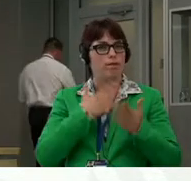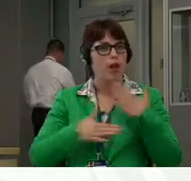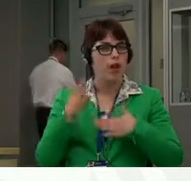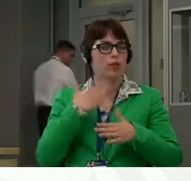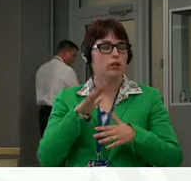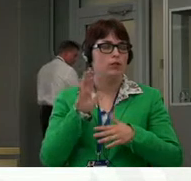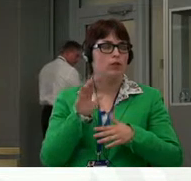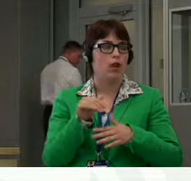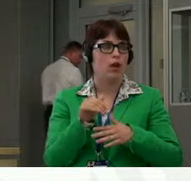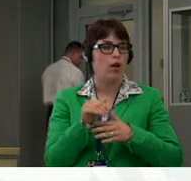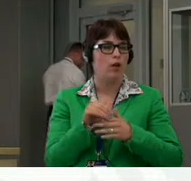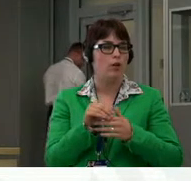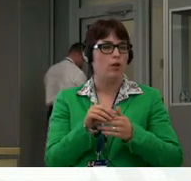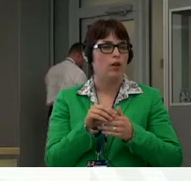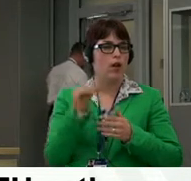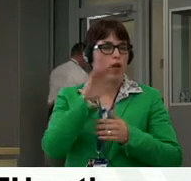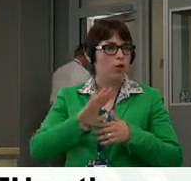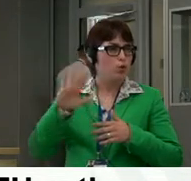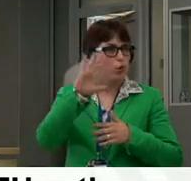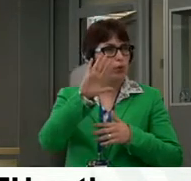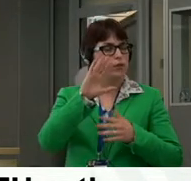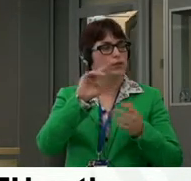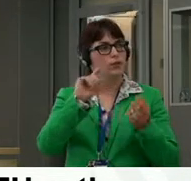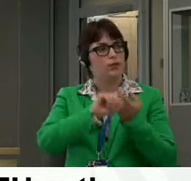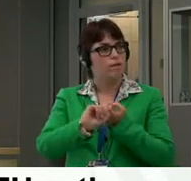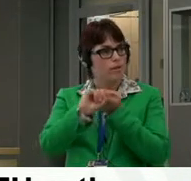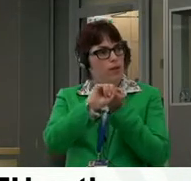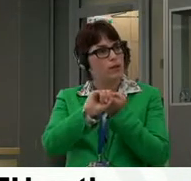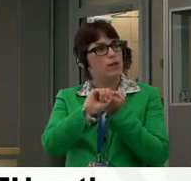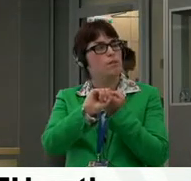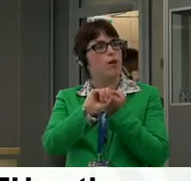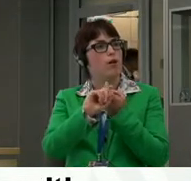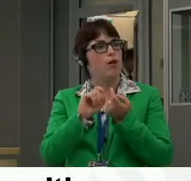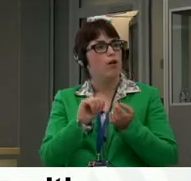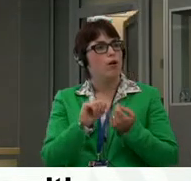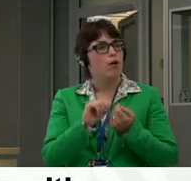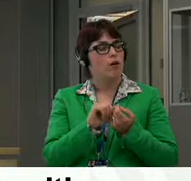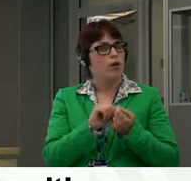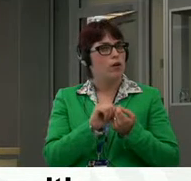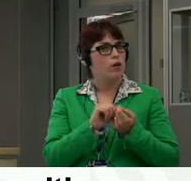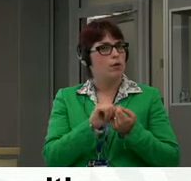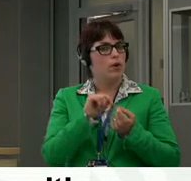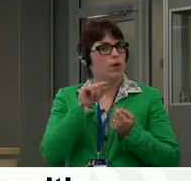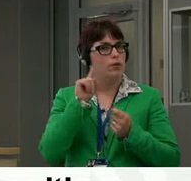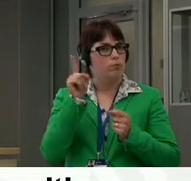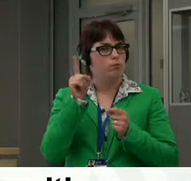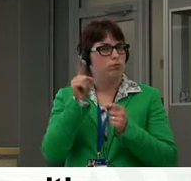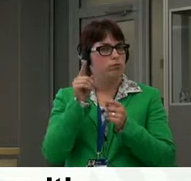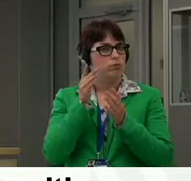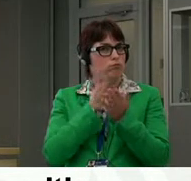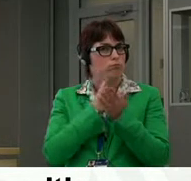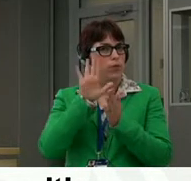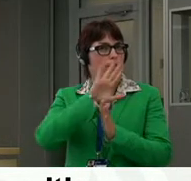anti-discrimination agenda for all persons with disabilities, including children